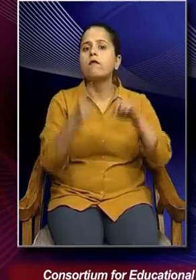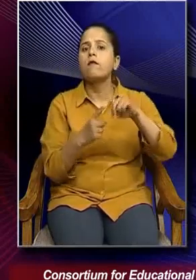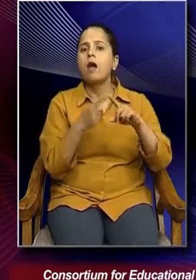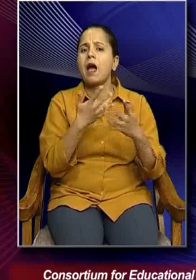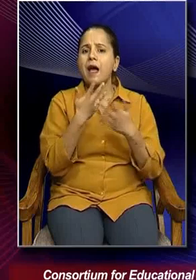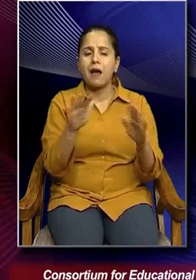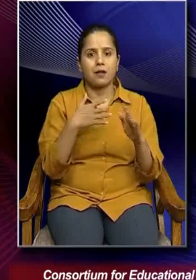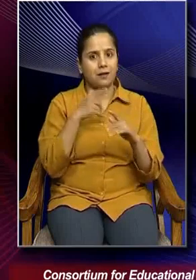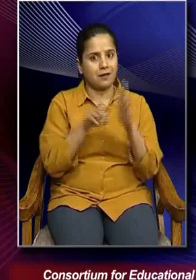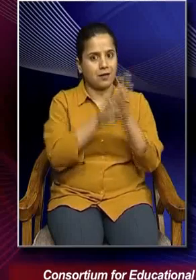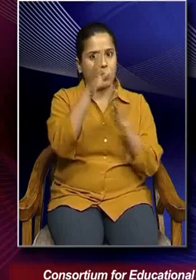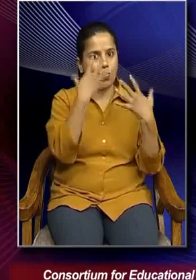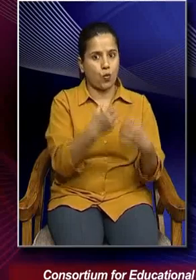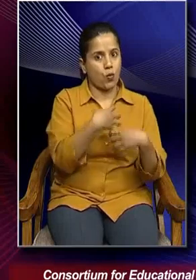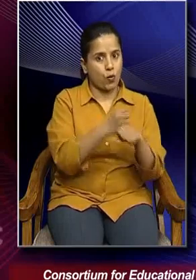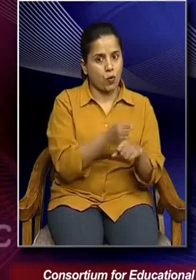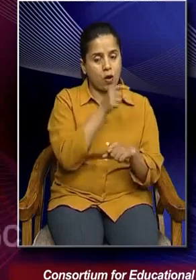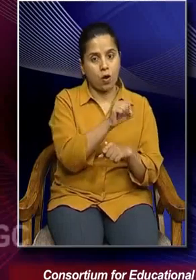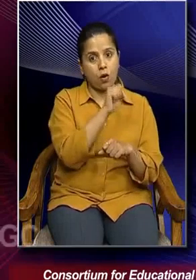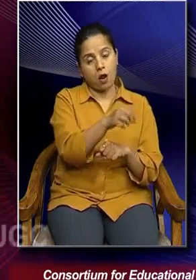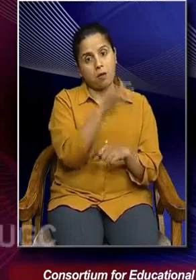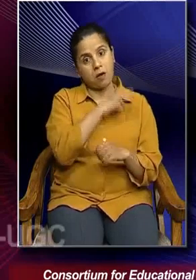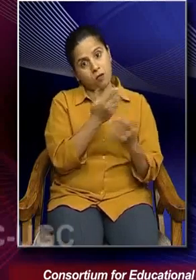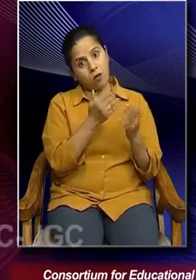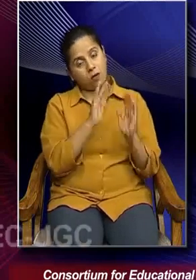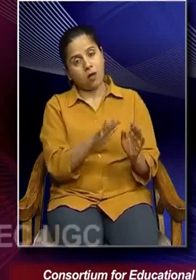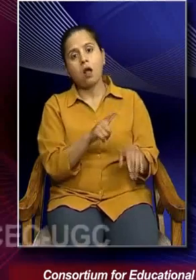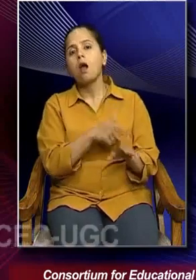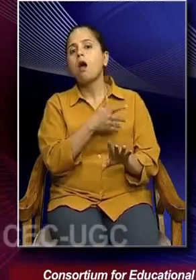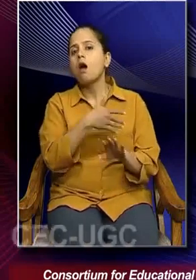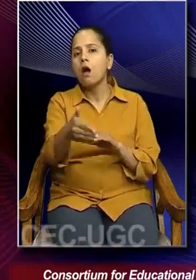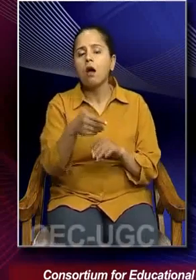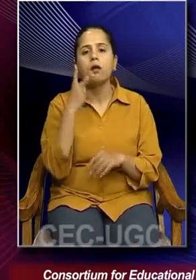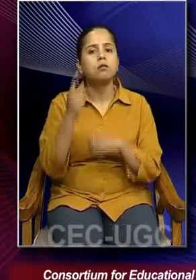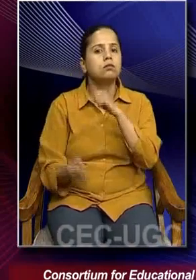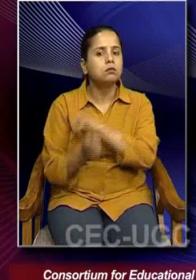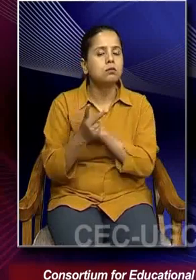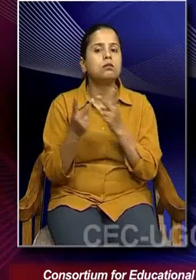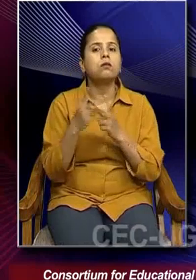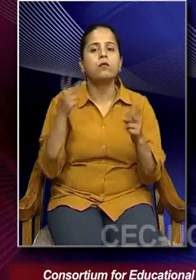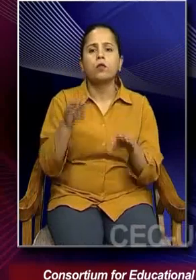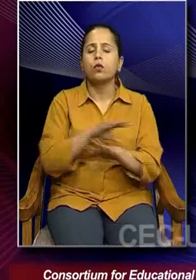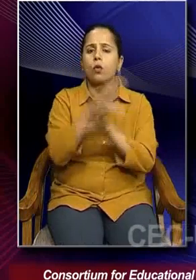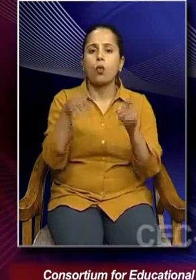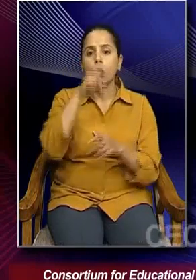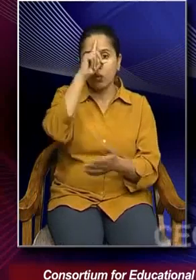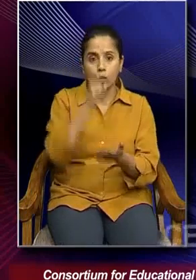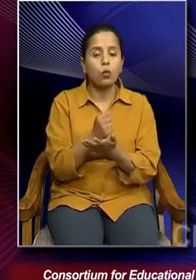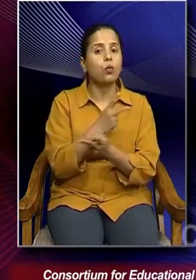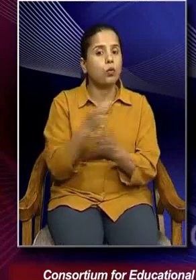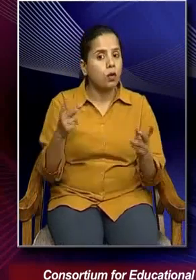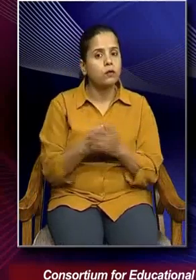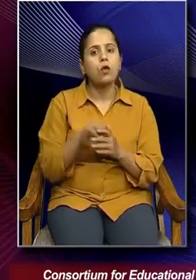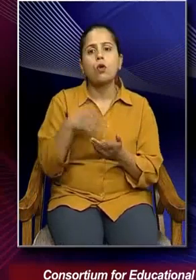development approach cannot really bear its fruit until and unless all the stakeholders of